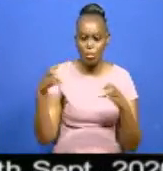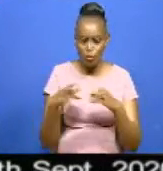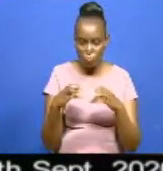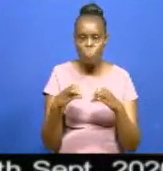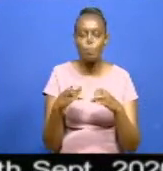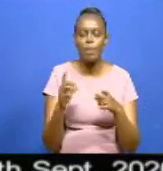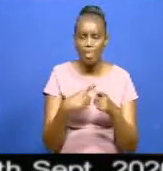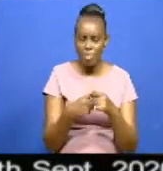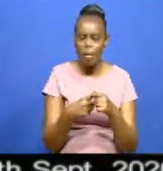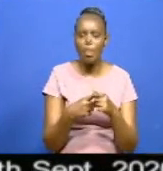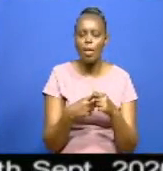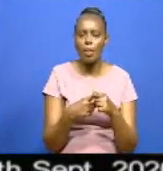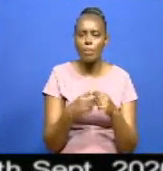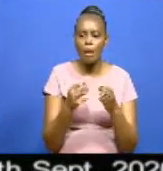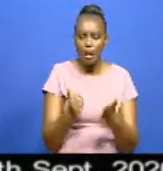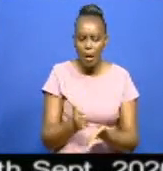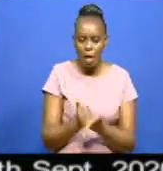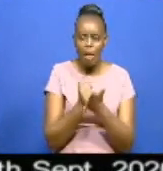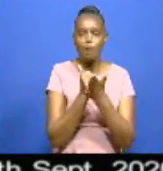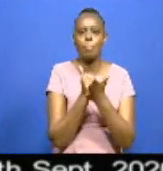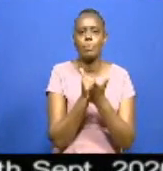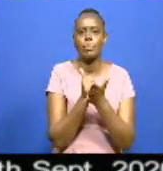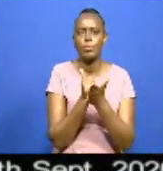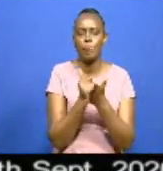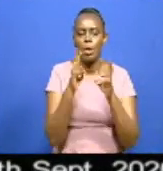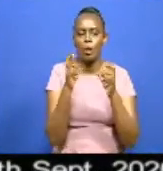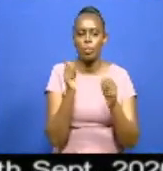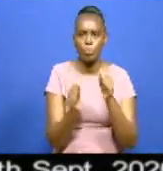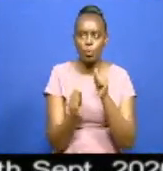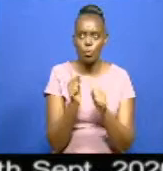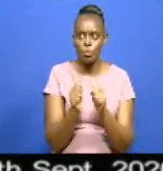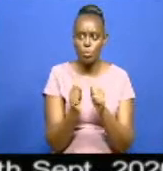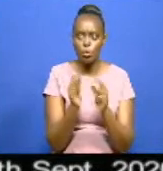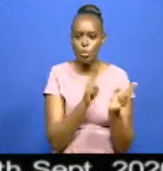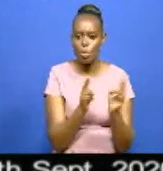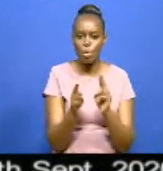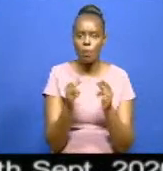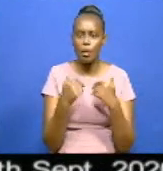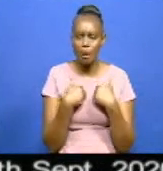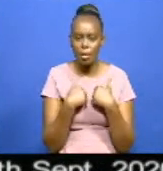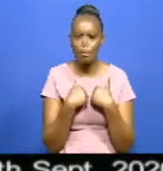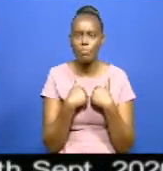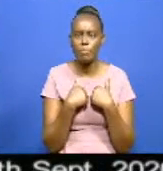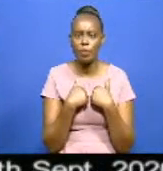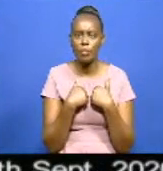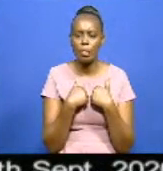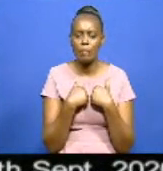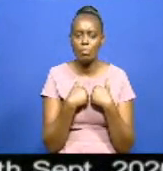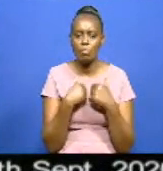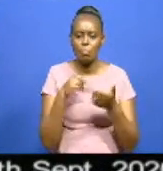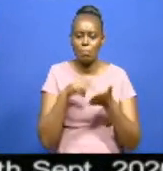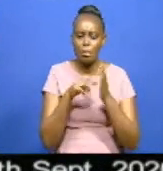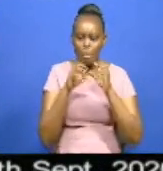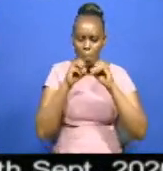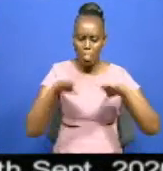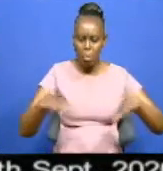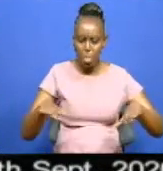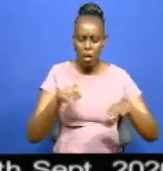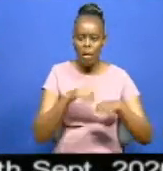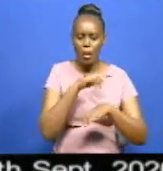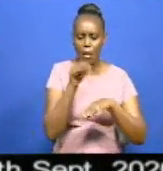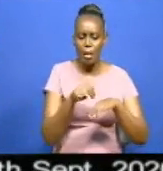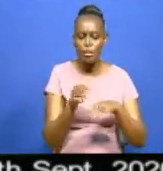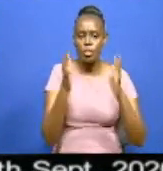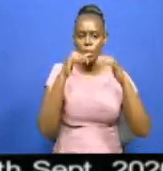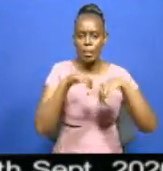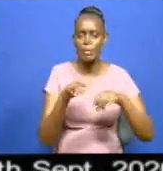be streamlined, and I believe the issues that we which normally even trickle to the Assembly, will